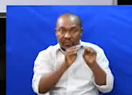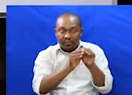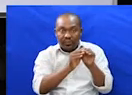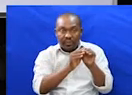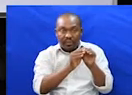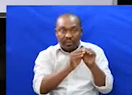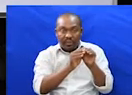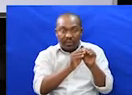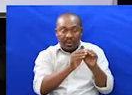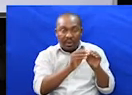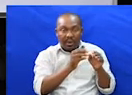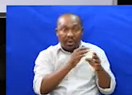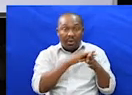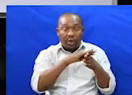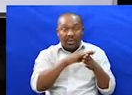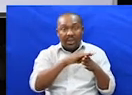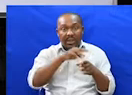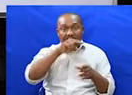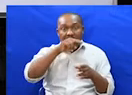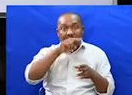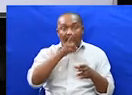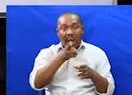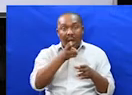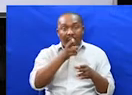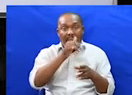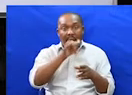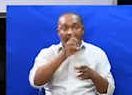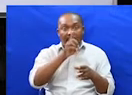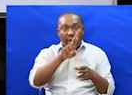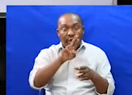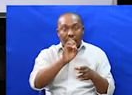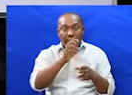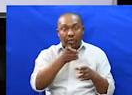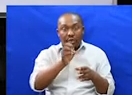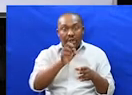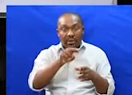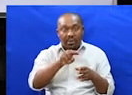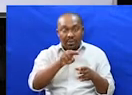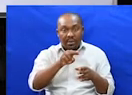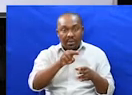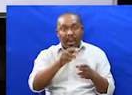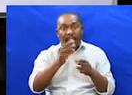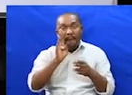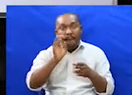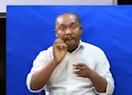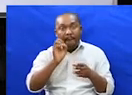by using a hydrogen bond. There is a special bond here, which is called the hydrogen